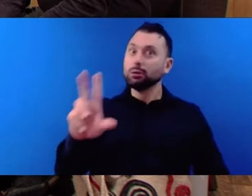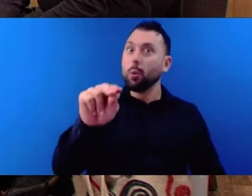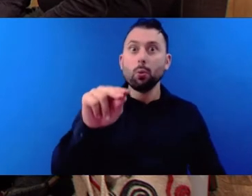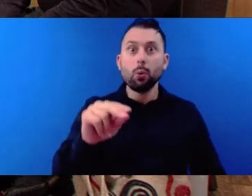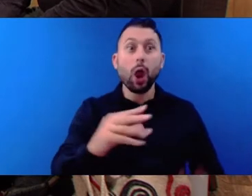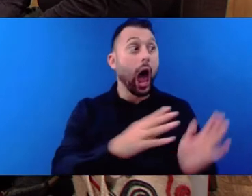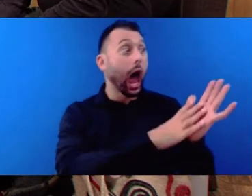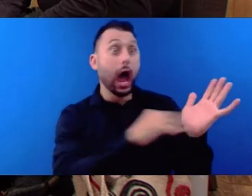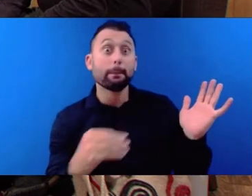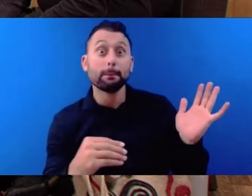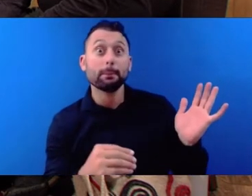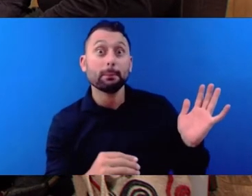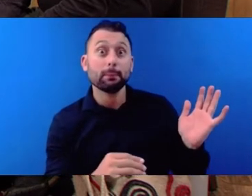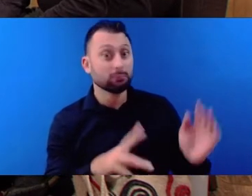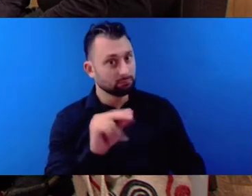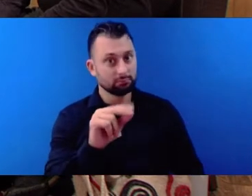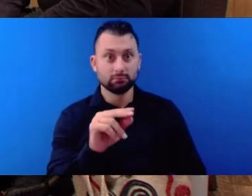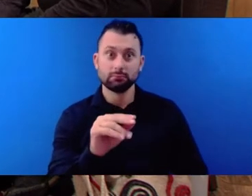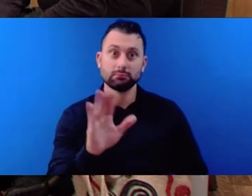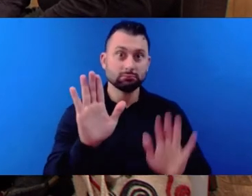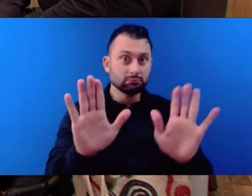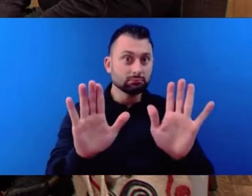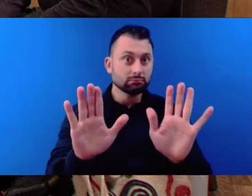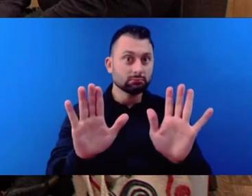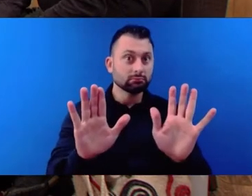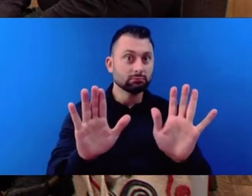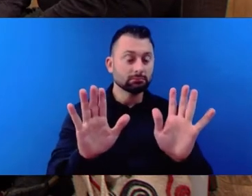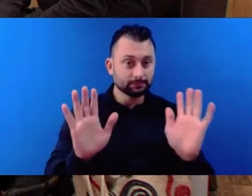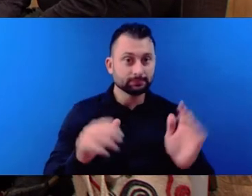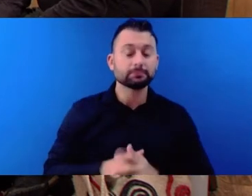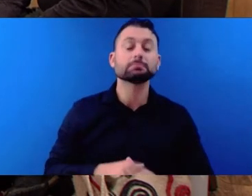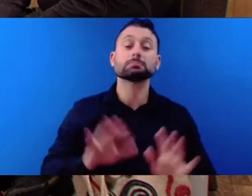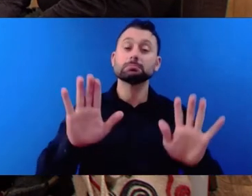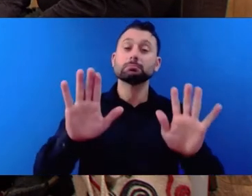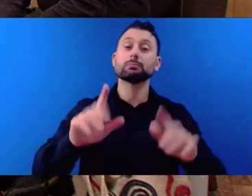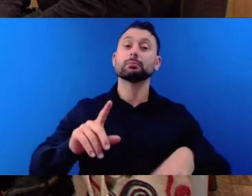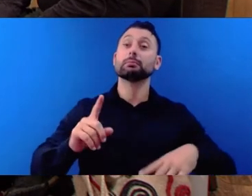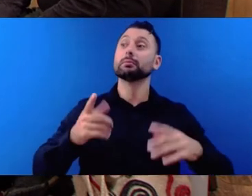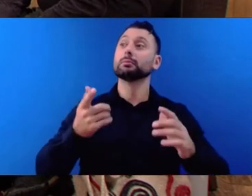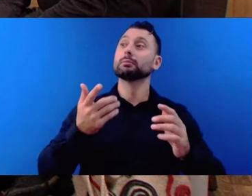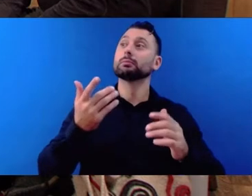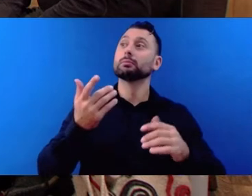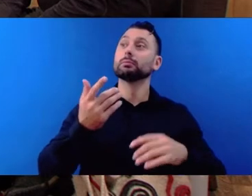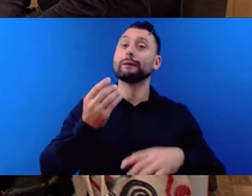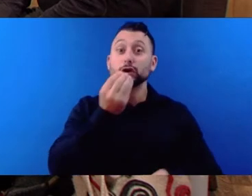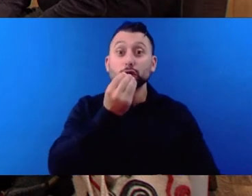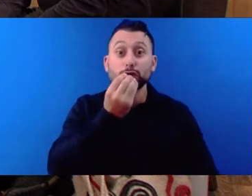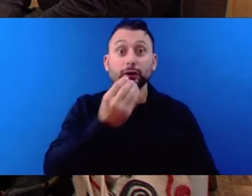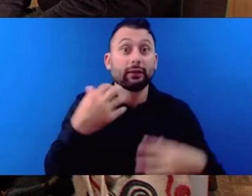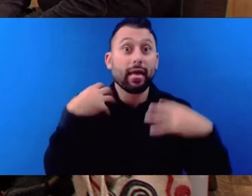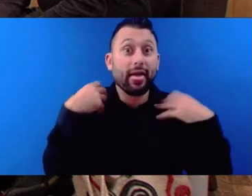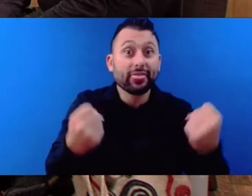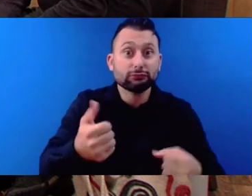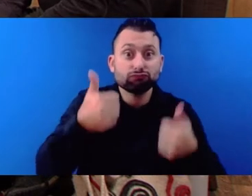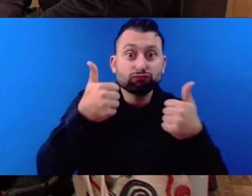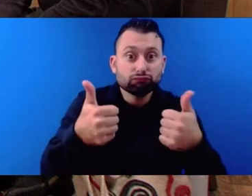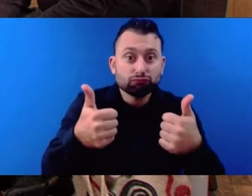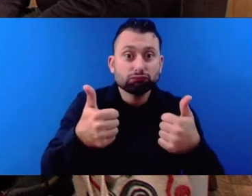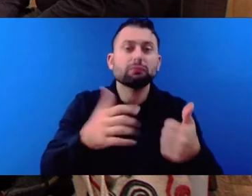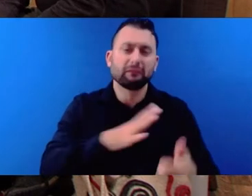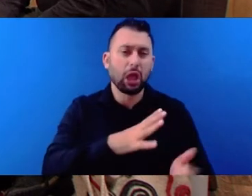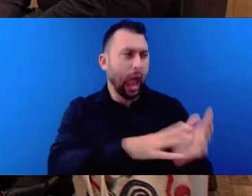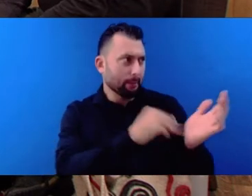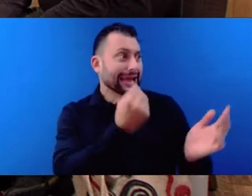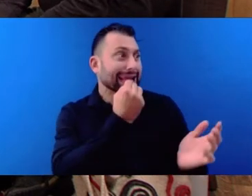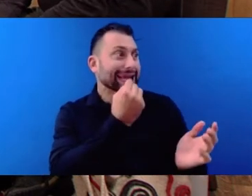lifestyle modifications, feel free to make recommendations, whether that's the healthy diet rich in fruits, vegetables, lean proteins,